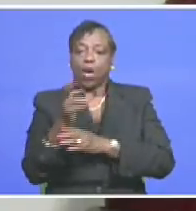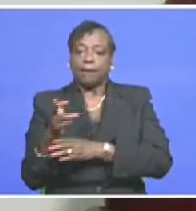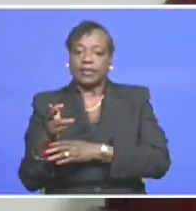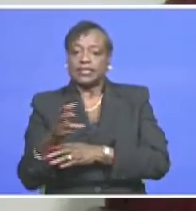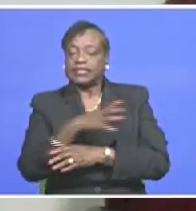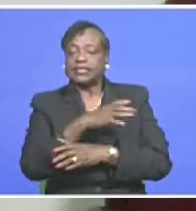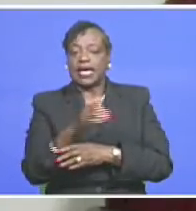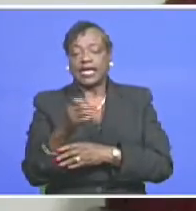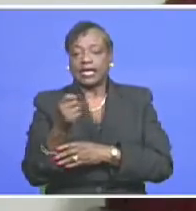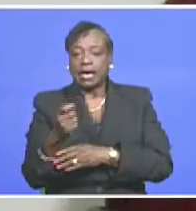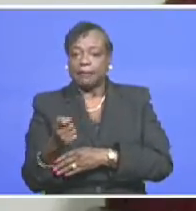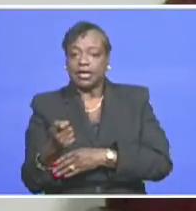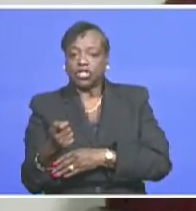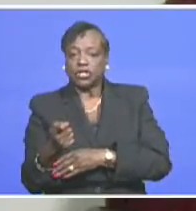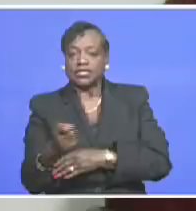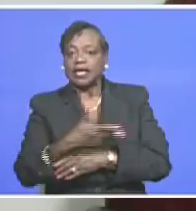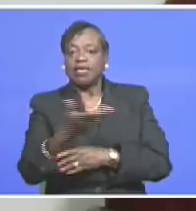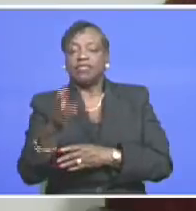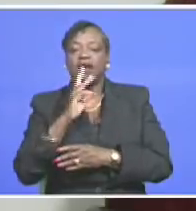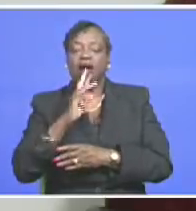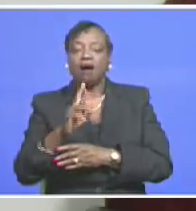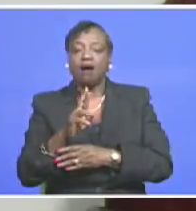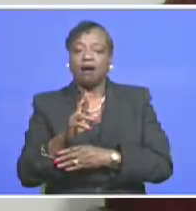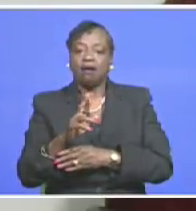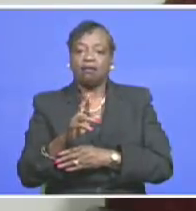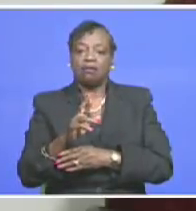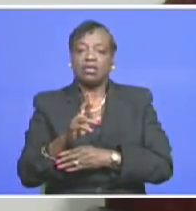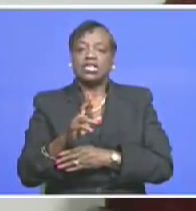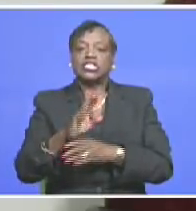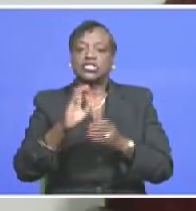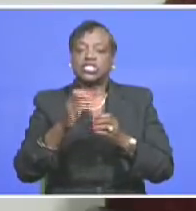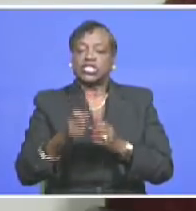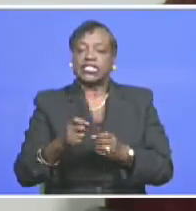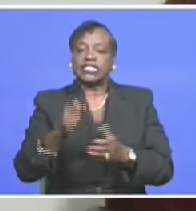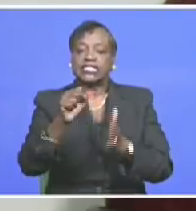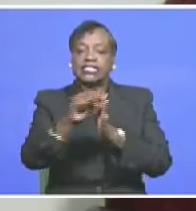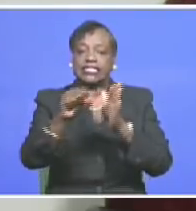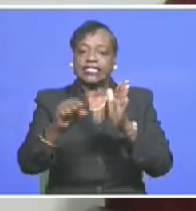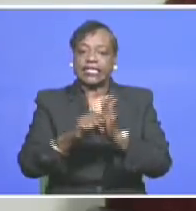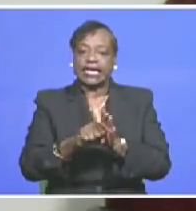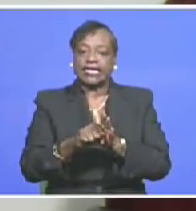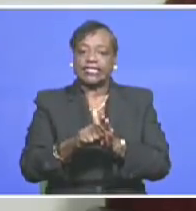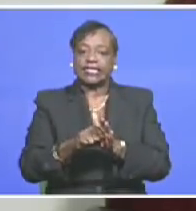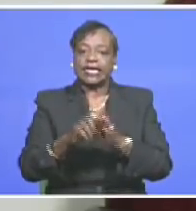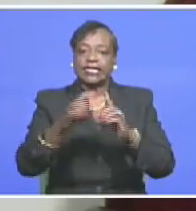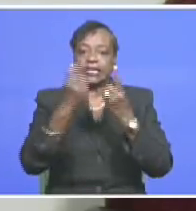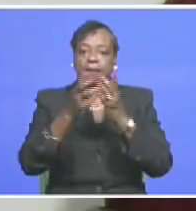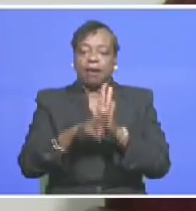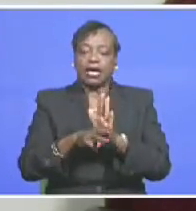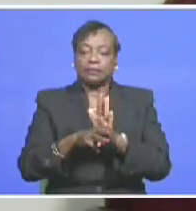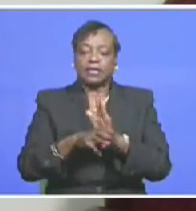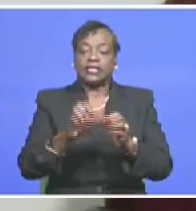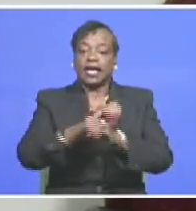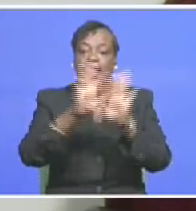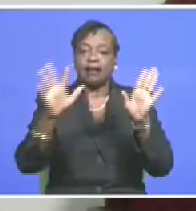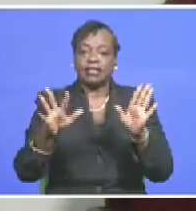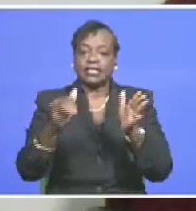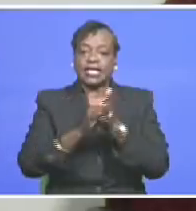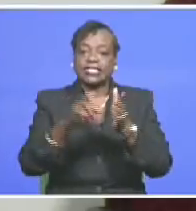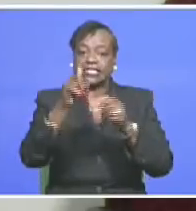ammunition, there are certain State Department clearances that are required that were obtained as well.